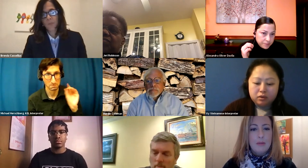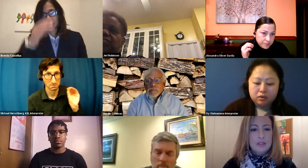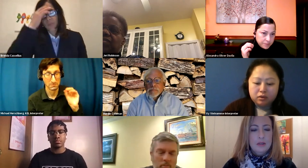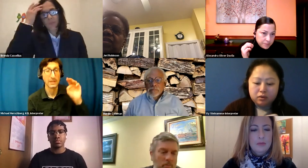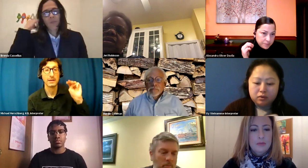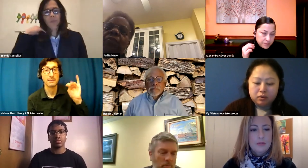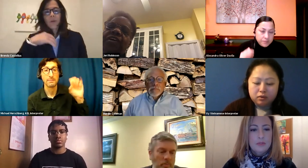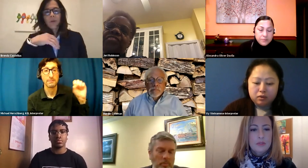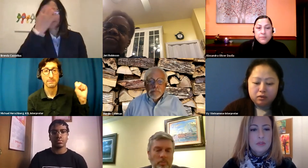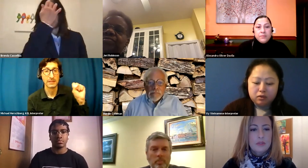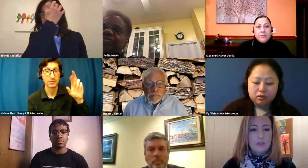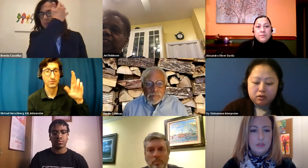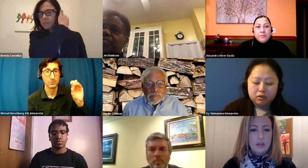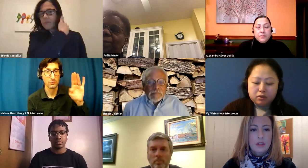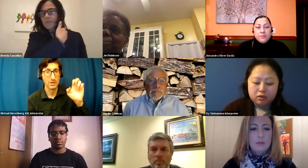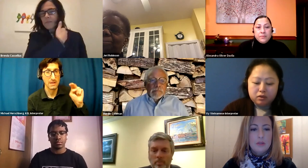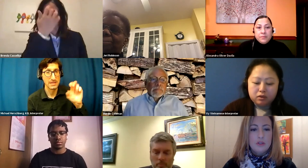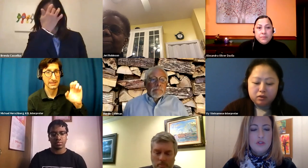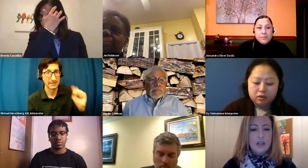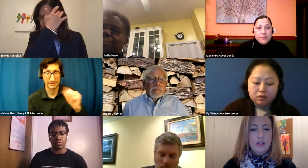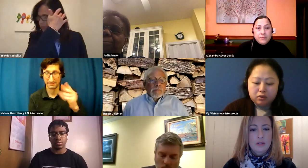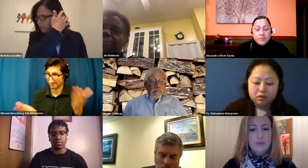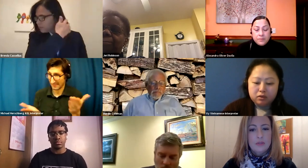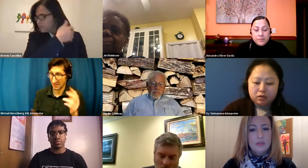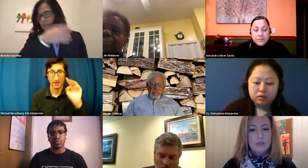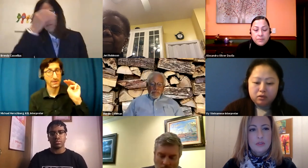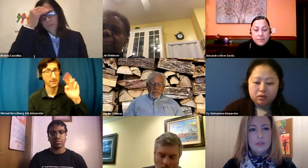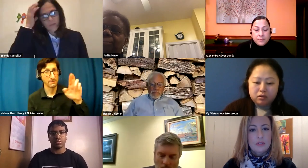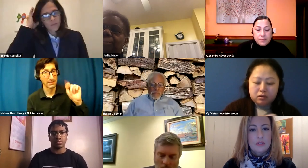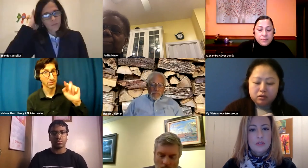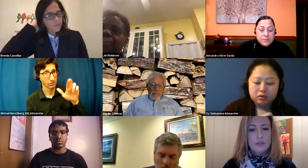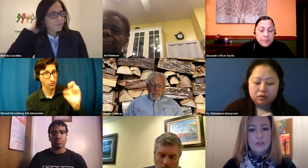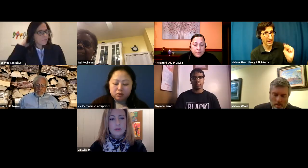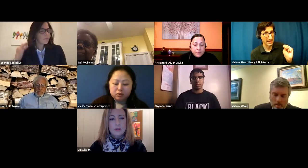Ms. Robinson? Present. Mr. Tran?